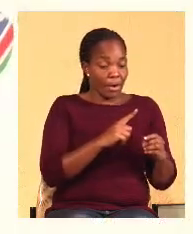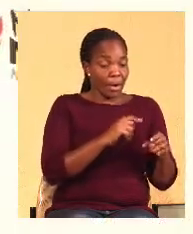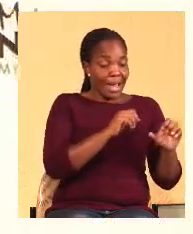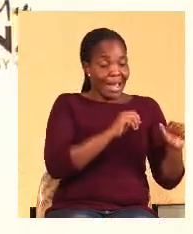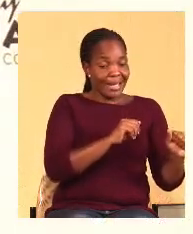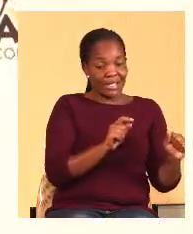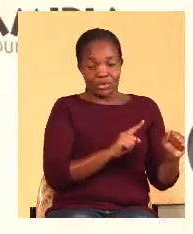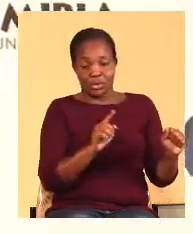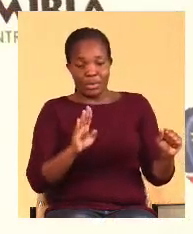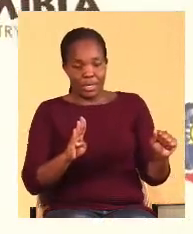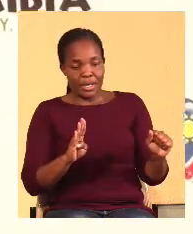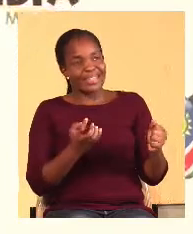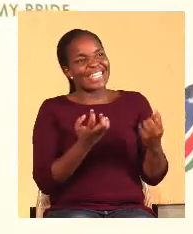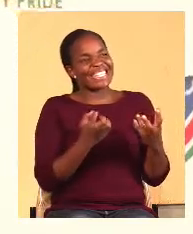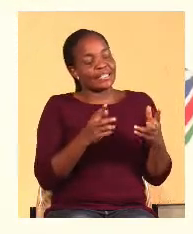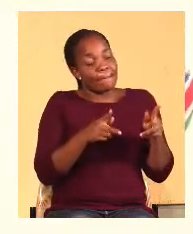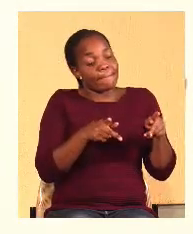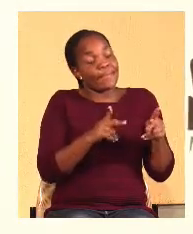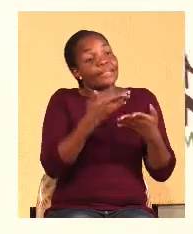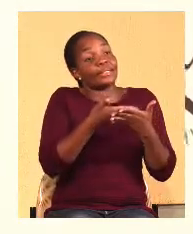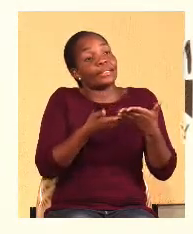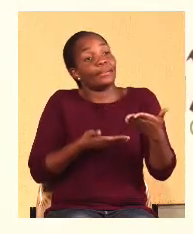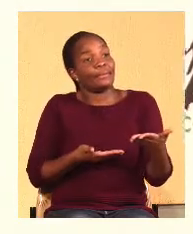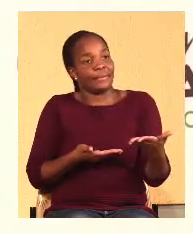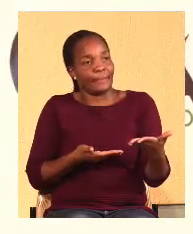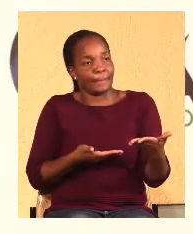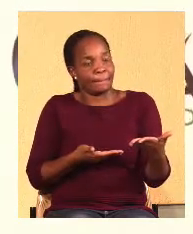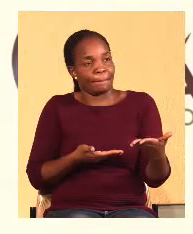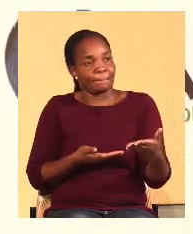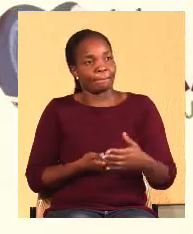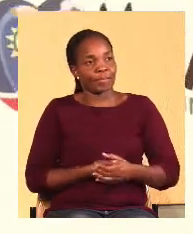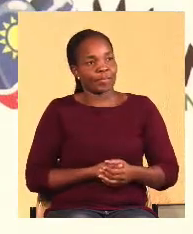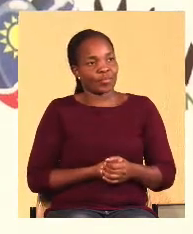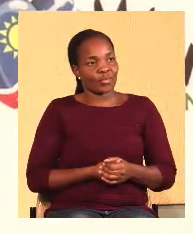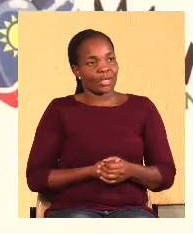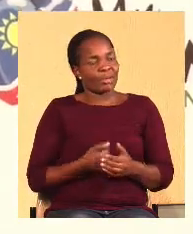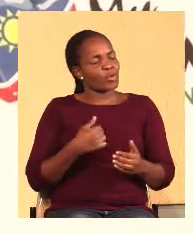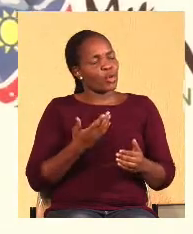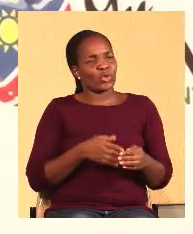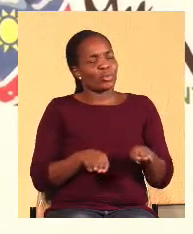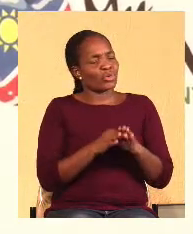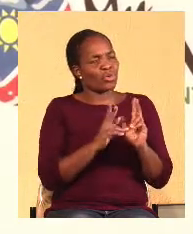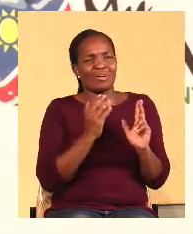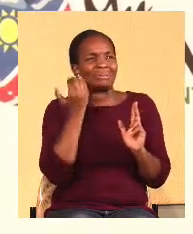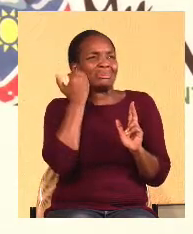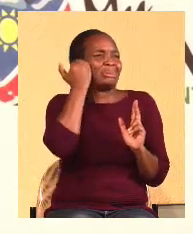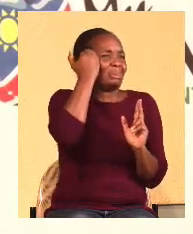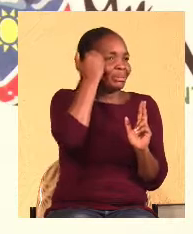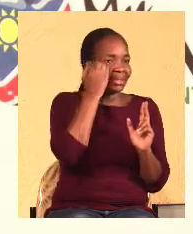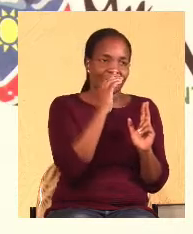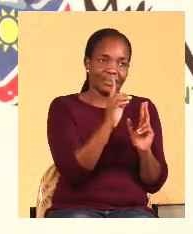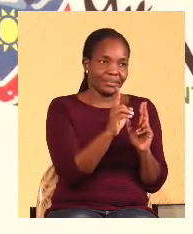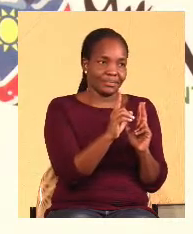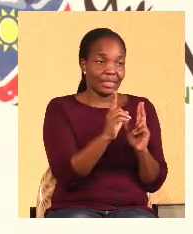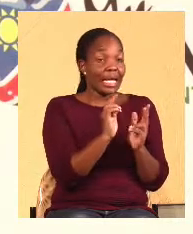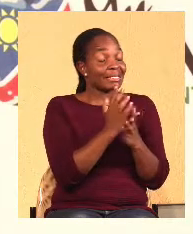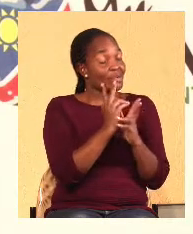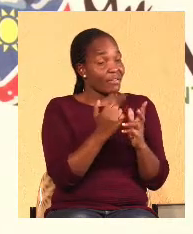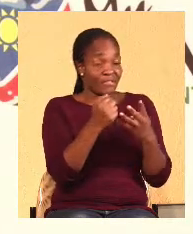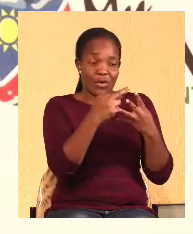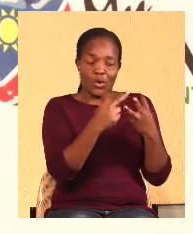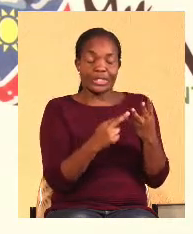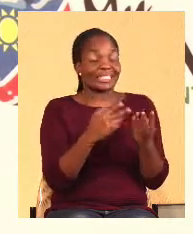not providing certain services, for example. So, but this is not meant to frustrate people who have valid reasons to travel,